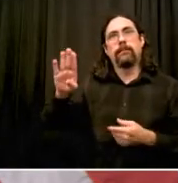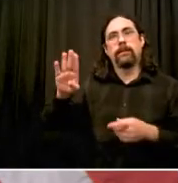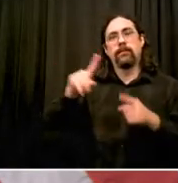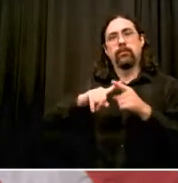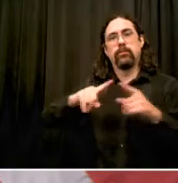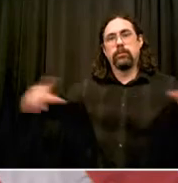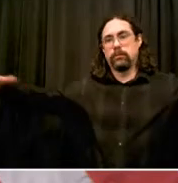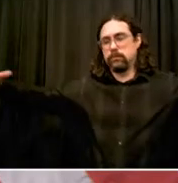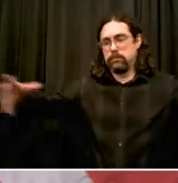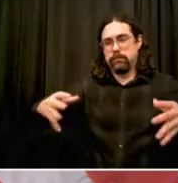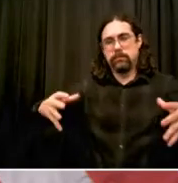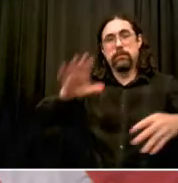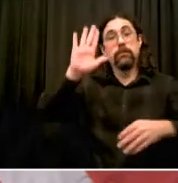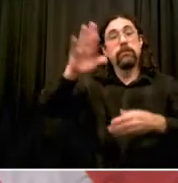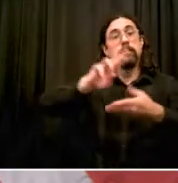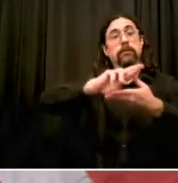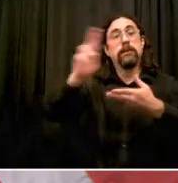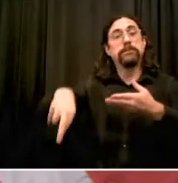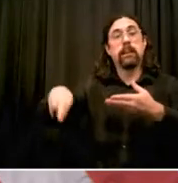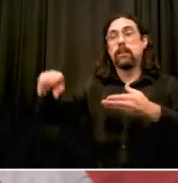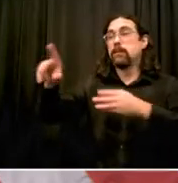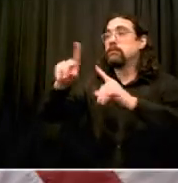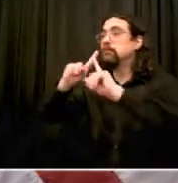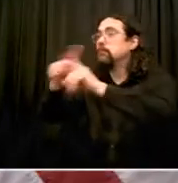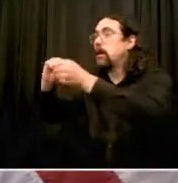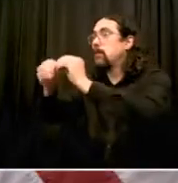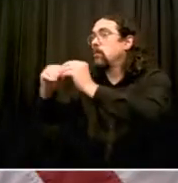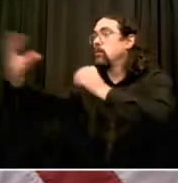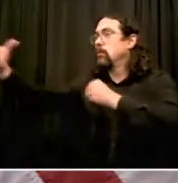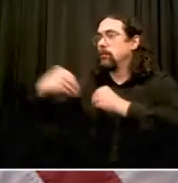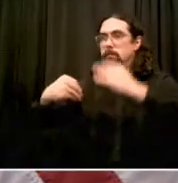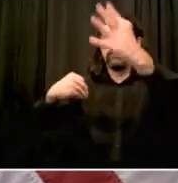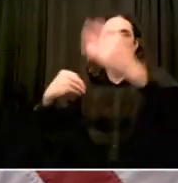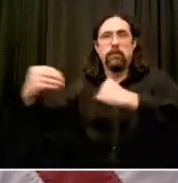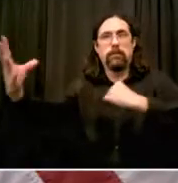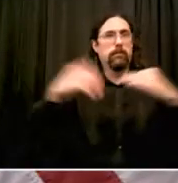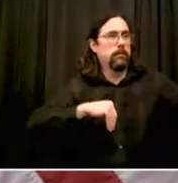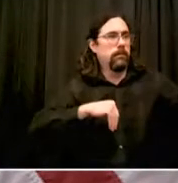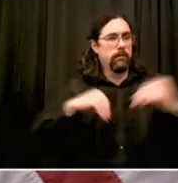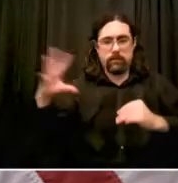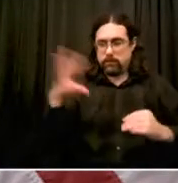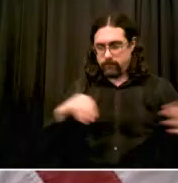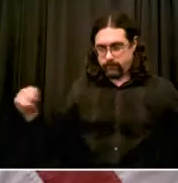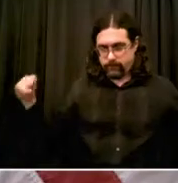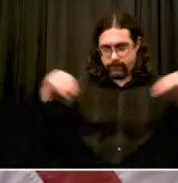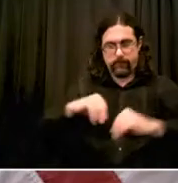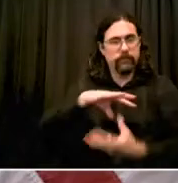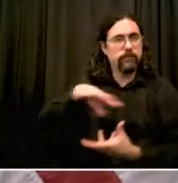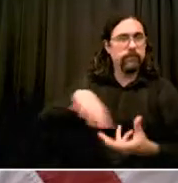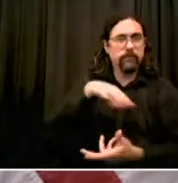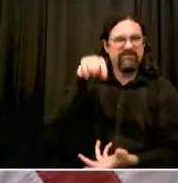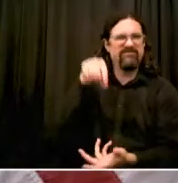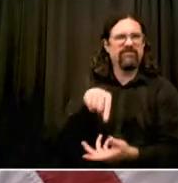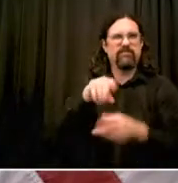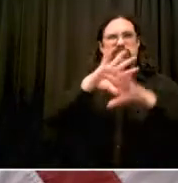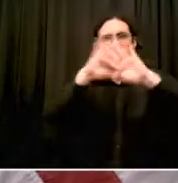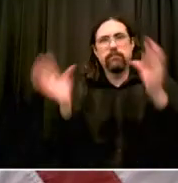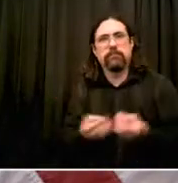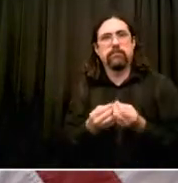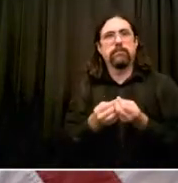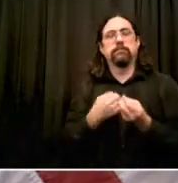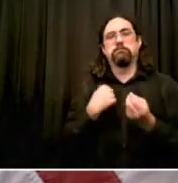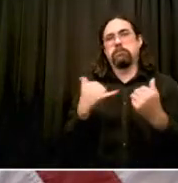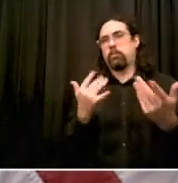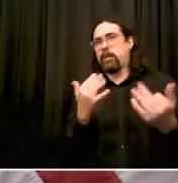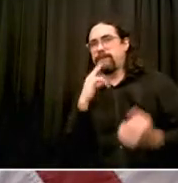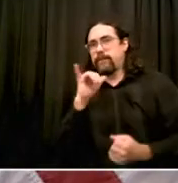No, nothing else to add. Okay, great. Go ahead, Emma. Big picture here. Big picture here. You and Governor Cuomo both said